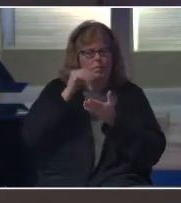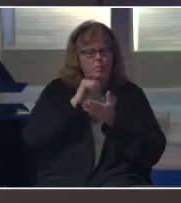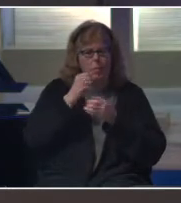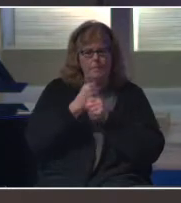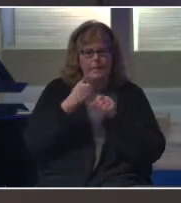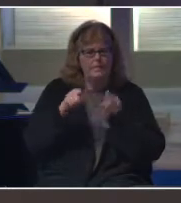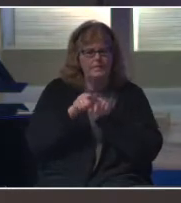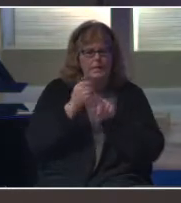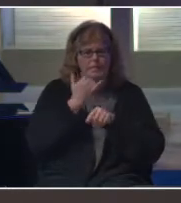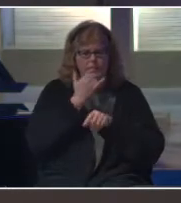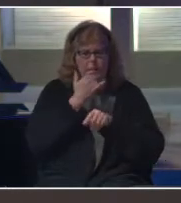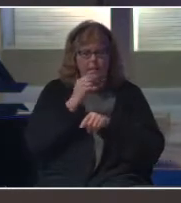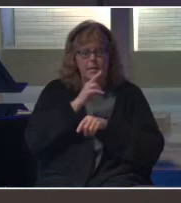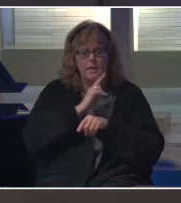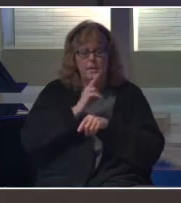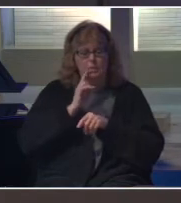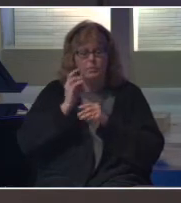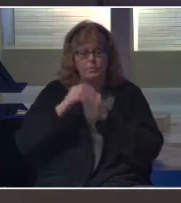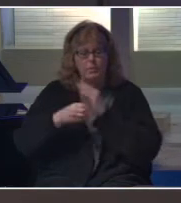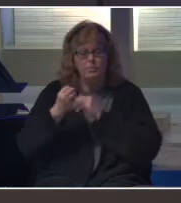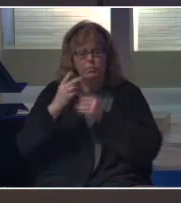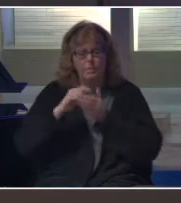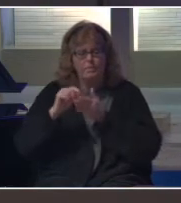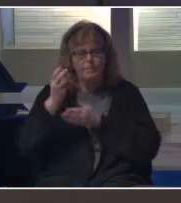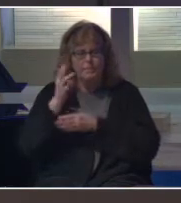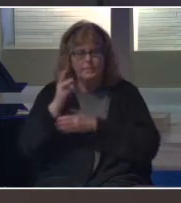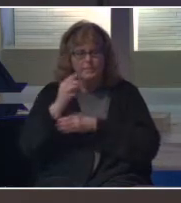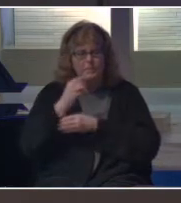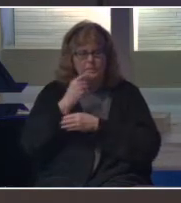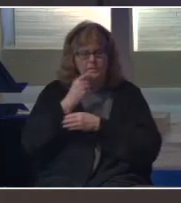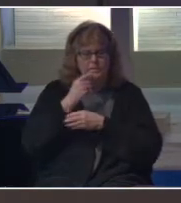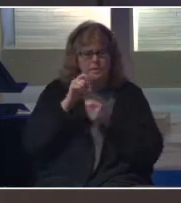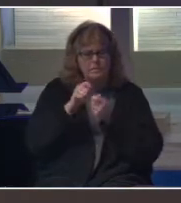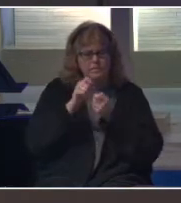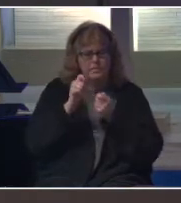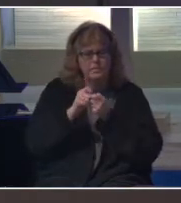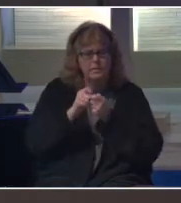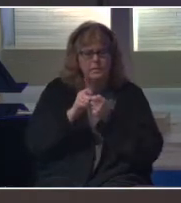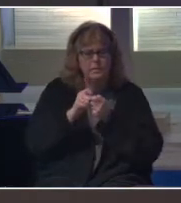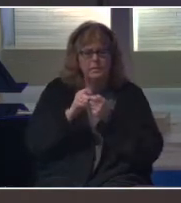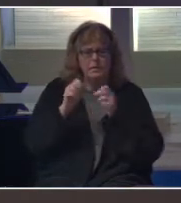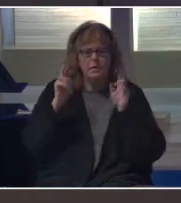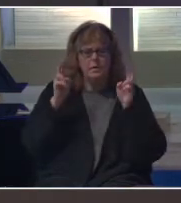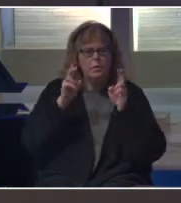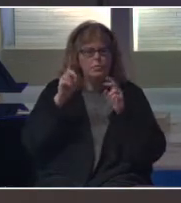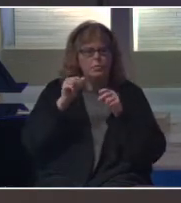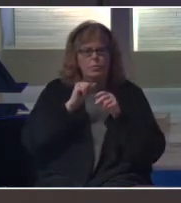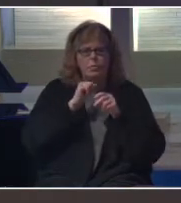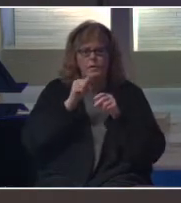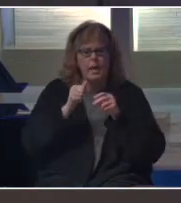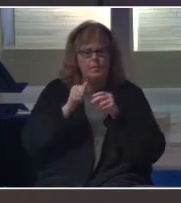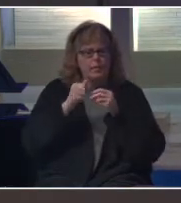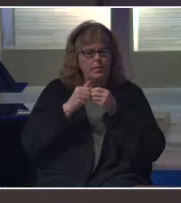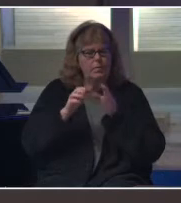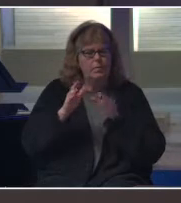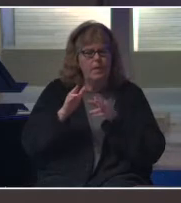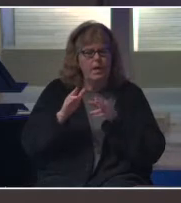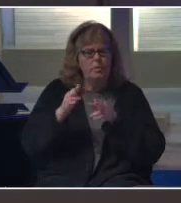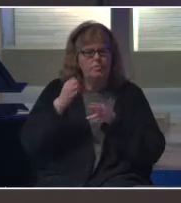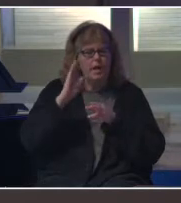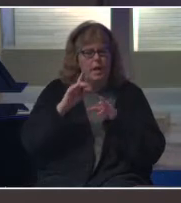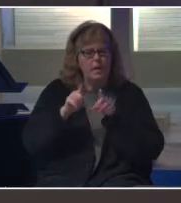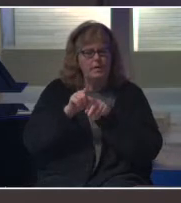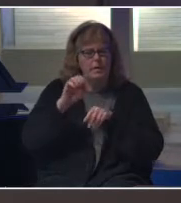In Hebrews chapter 12, verse 16, we're told specifically, do not be godless like